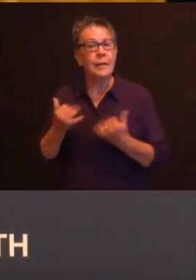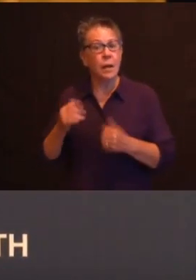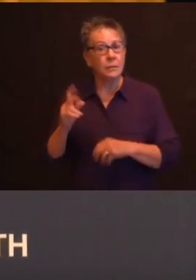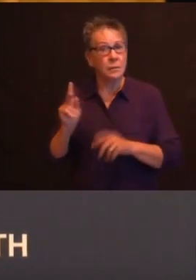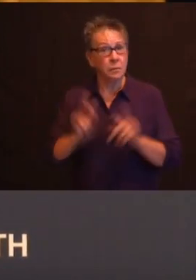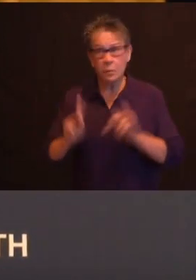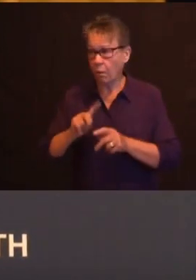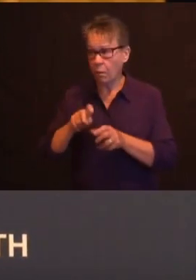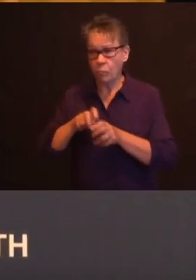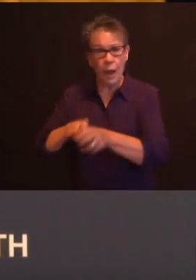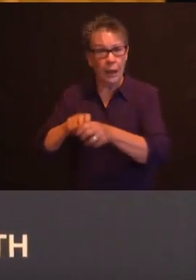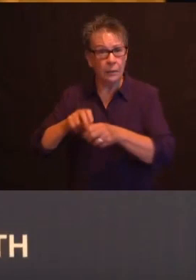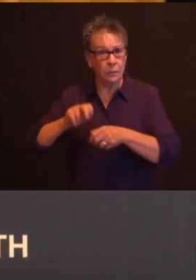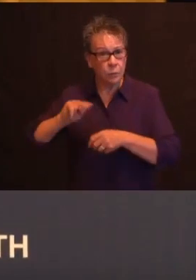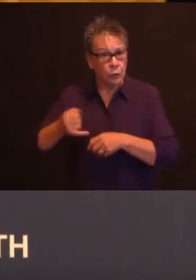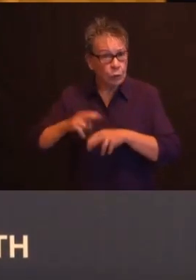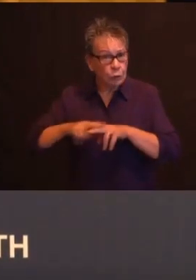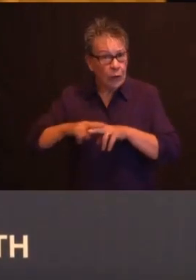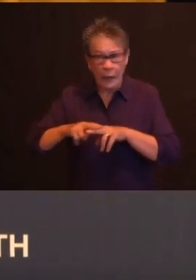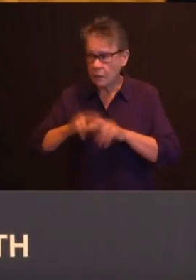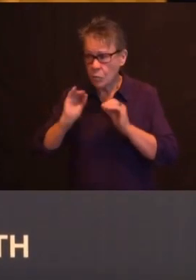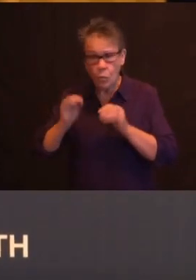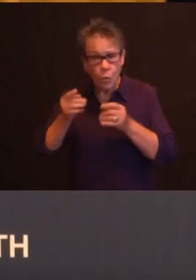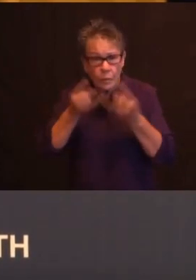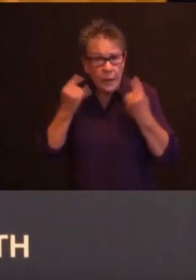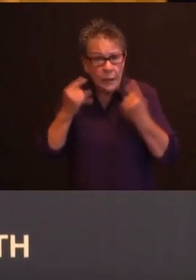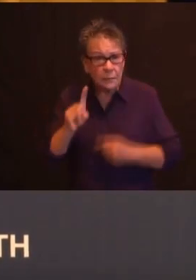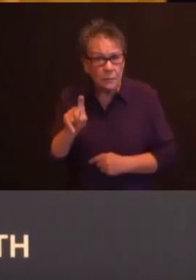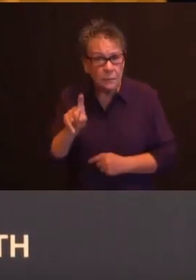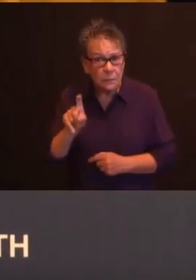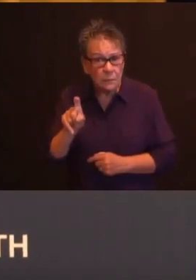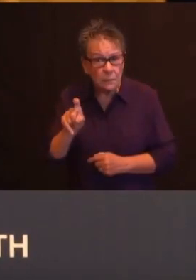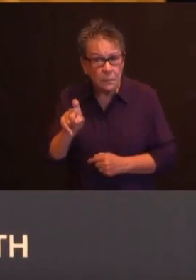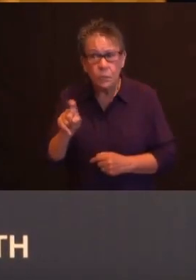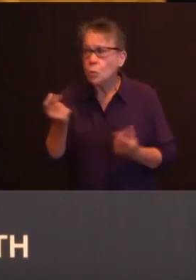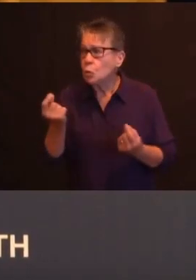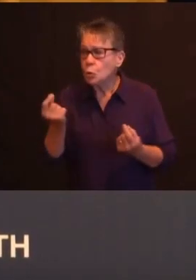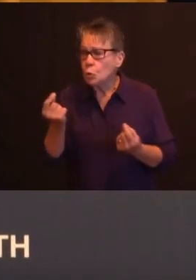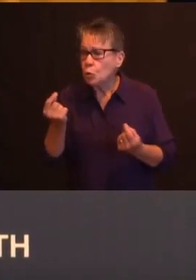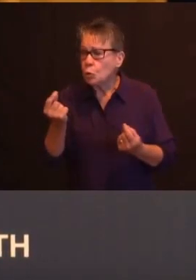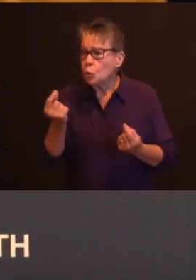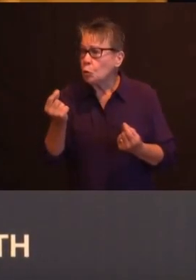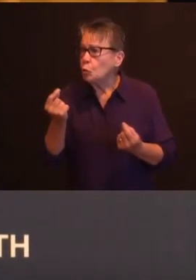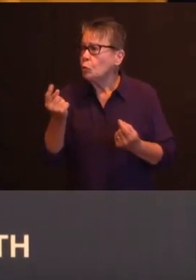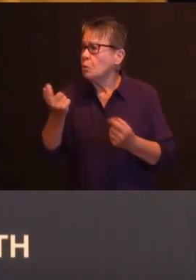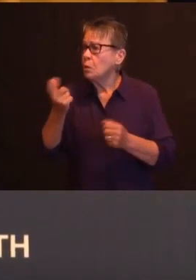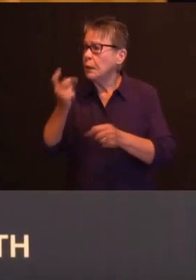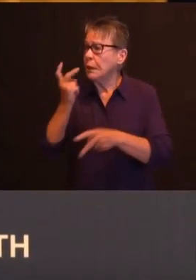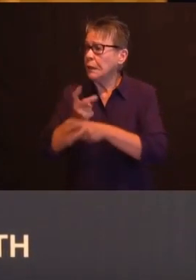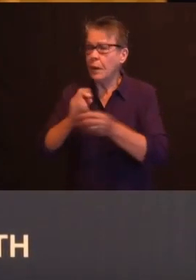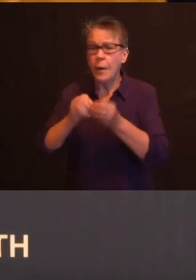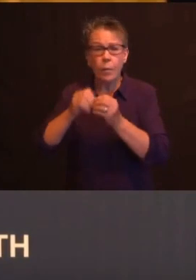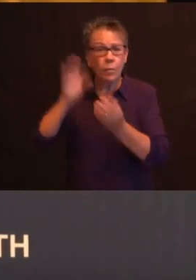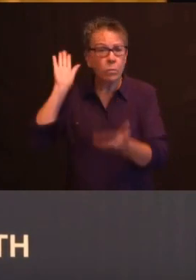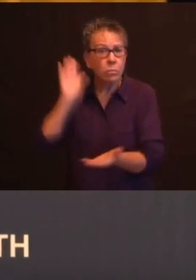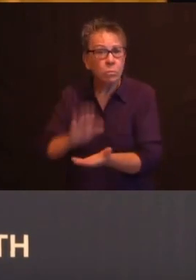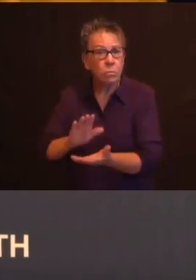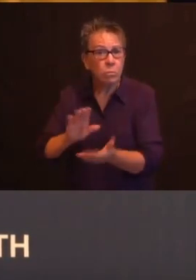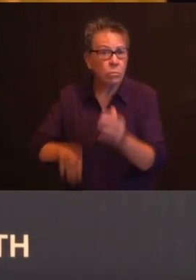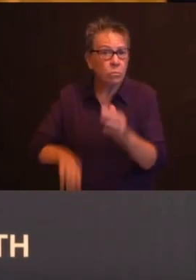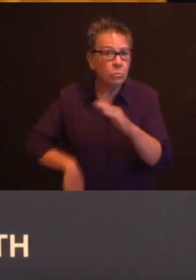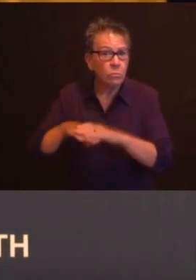continues? Will you have to cut capacity? And last week, in reversing that decision on indoor dining just 3 days before it was set to resume, many restaurants had